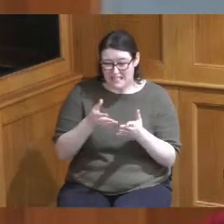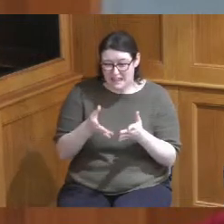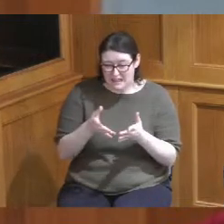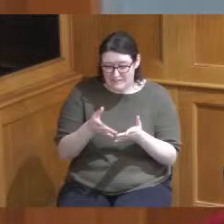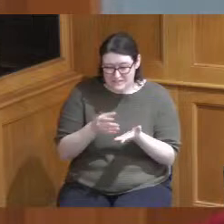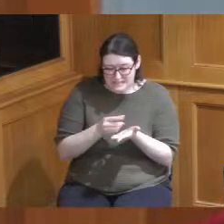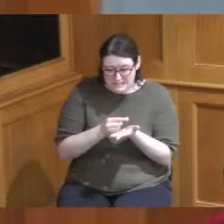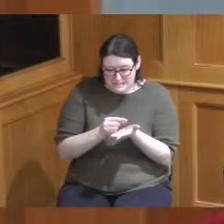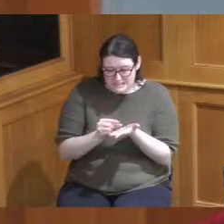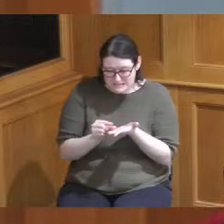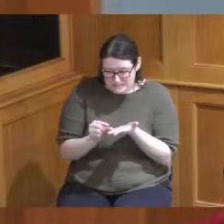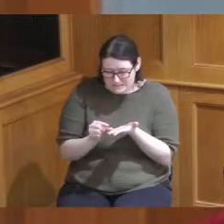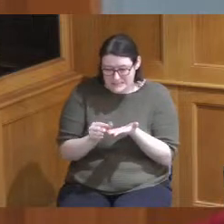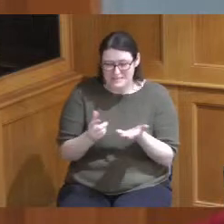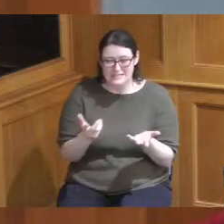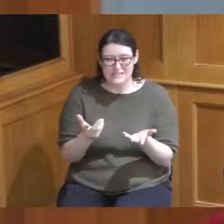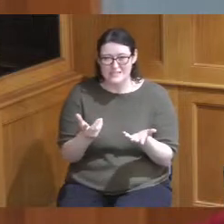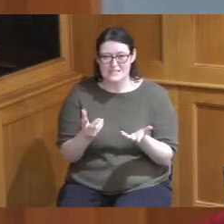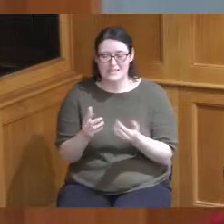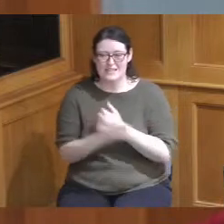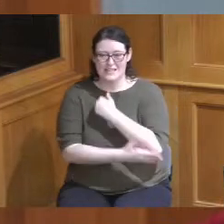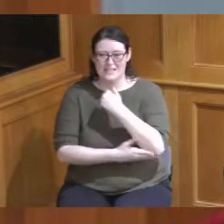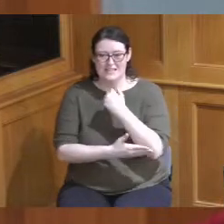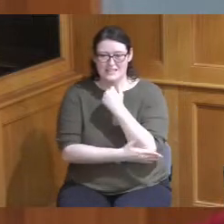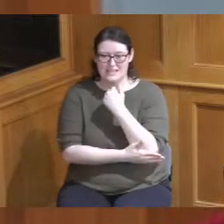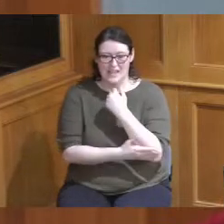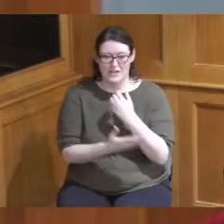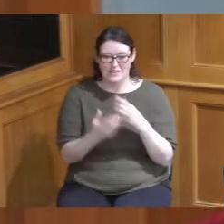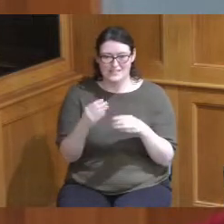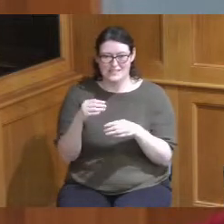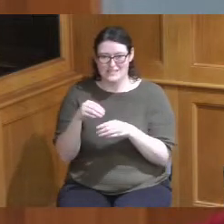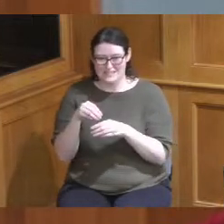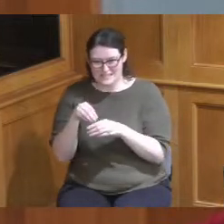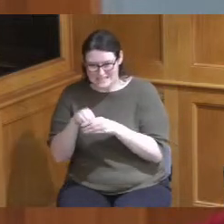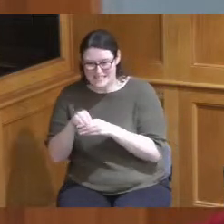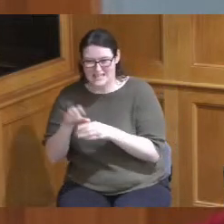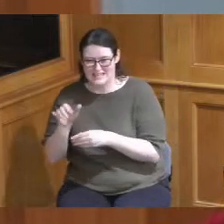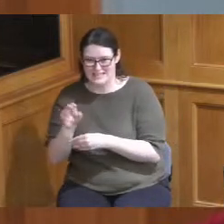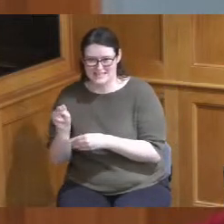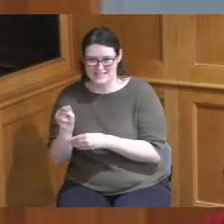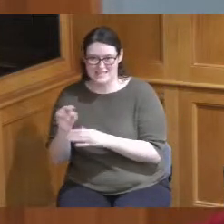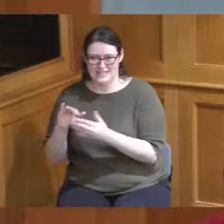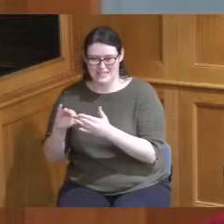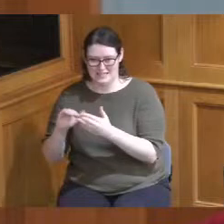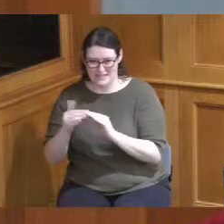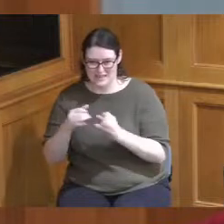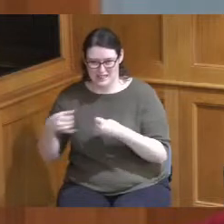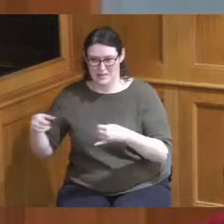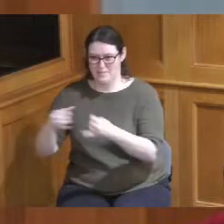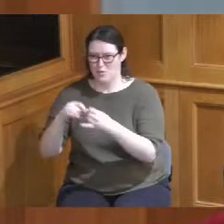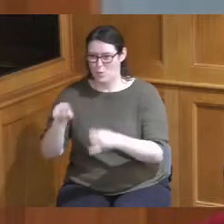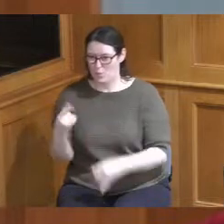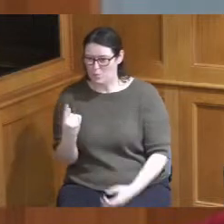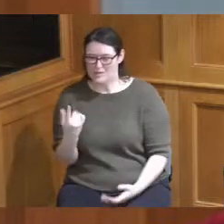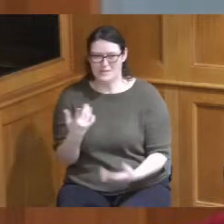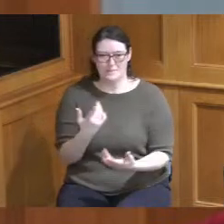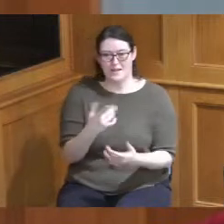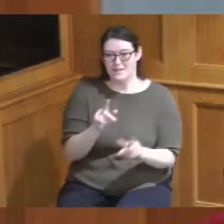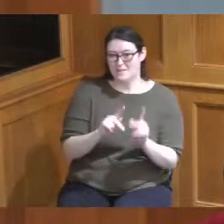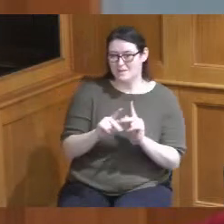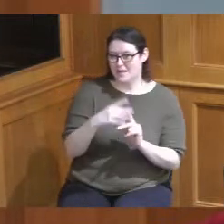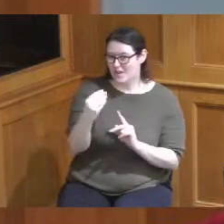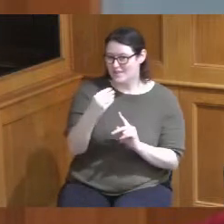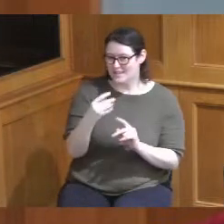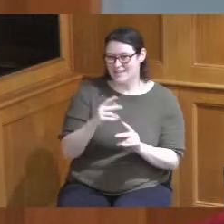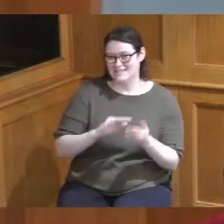county to help homeowners, and what is left is only within the city. Requests for assistance are up again with loss of this funding,